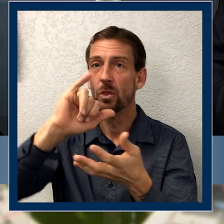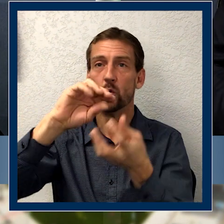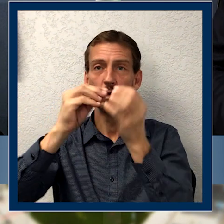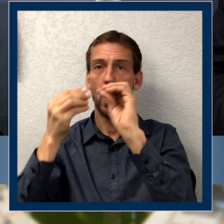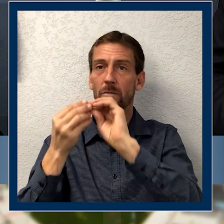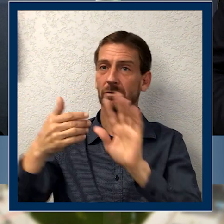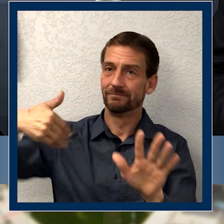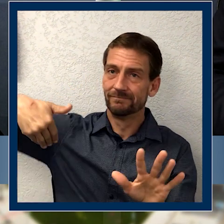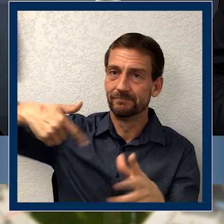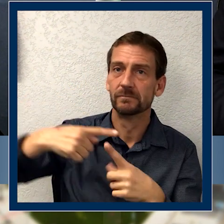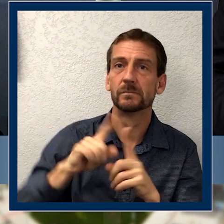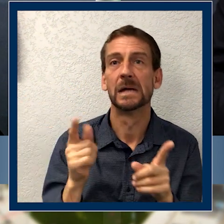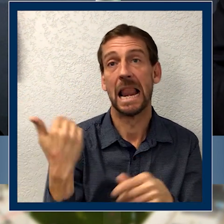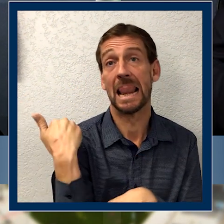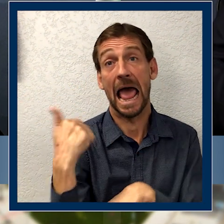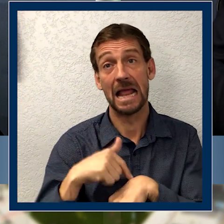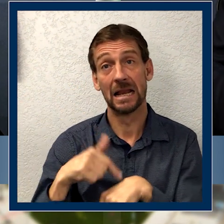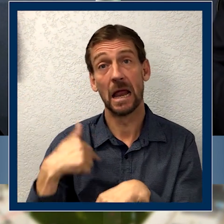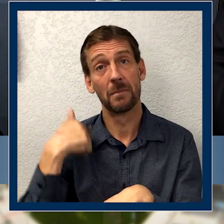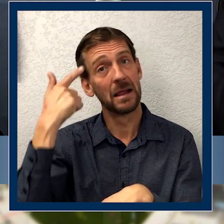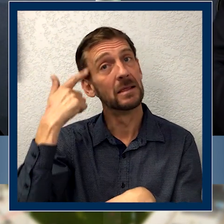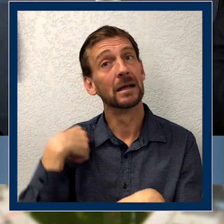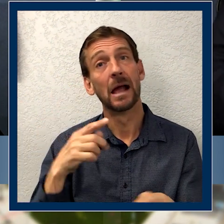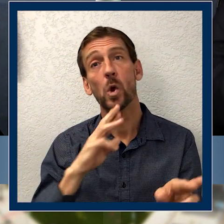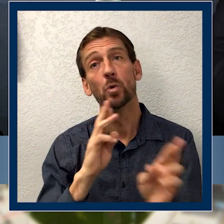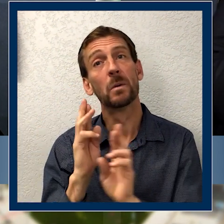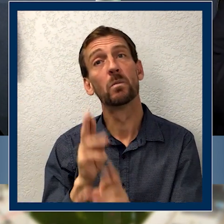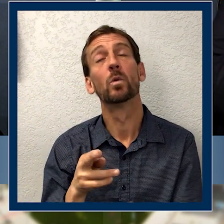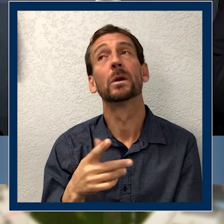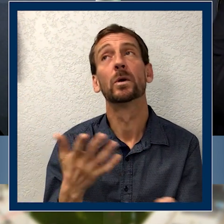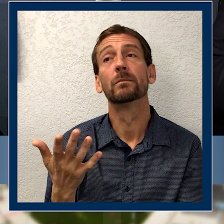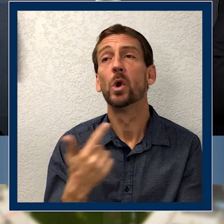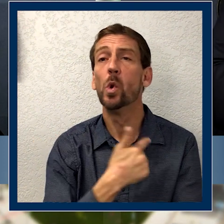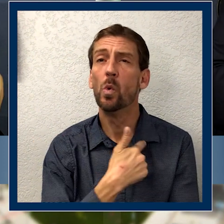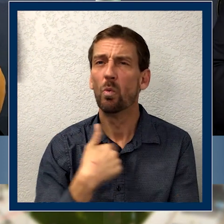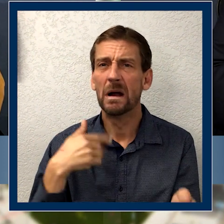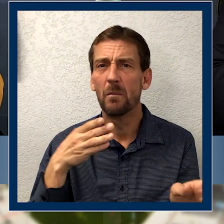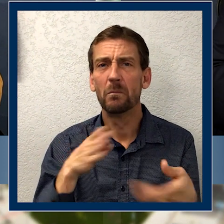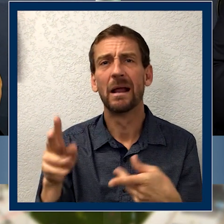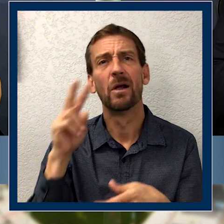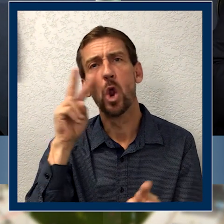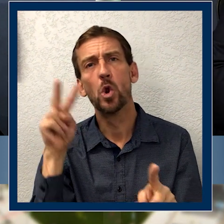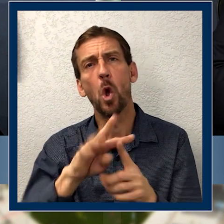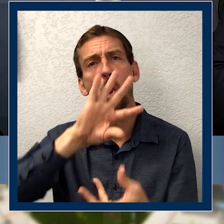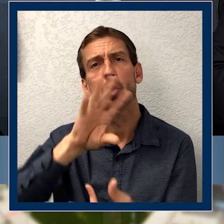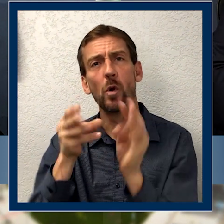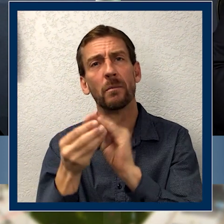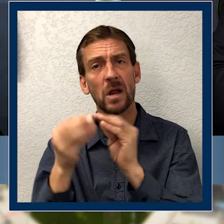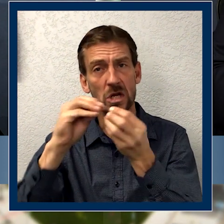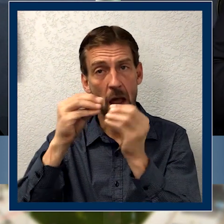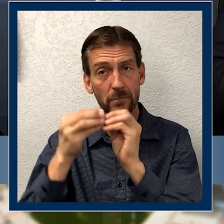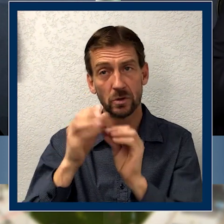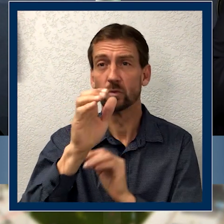I did the last time I reported as we were, looking at the cumulative number or the cumulative